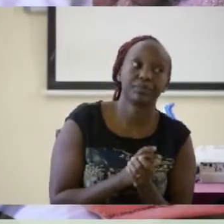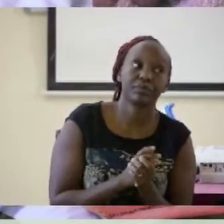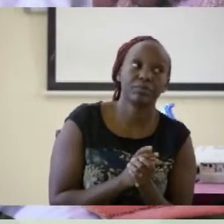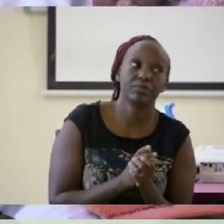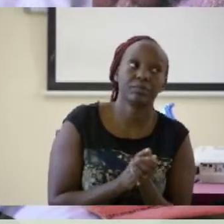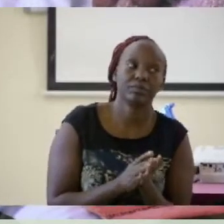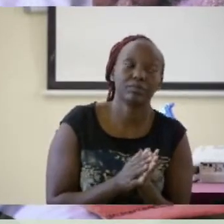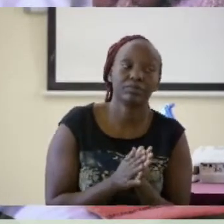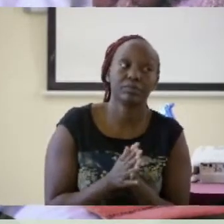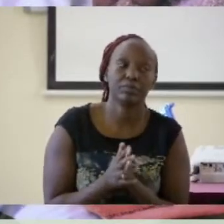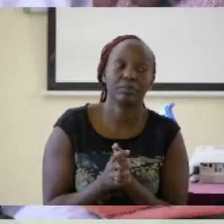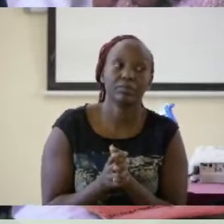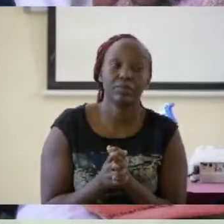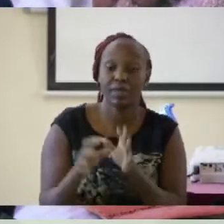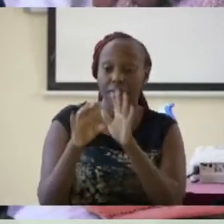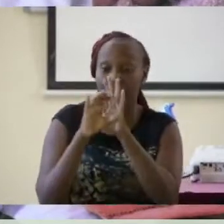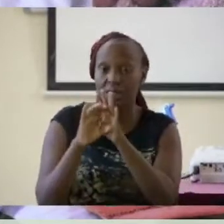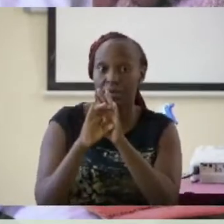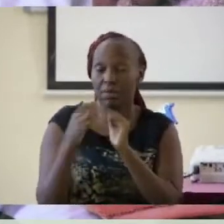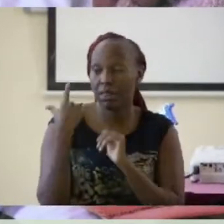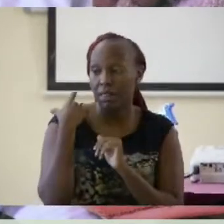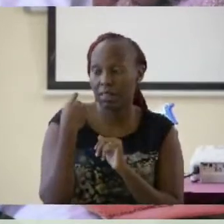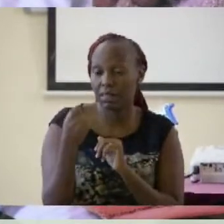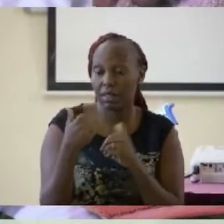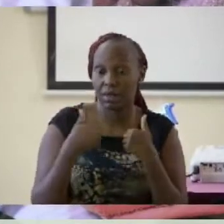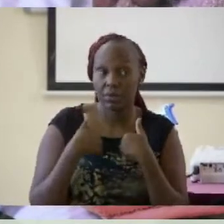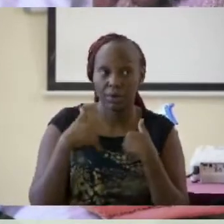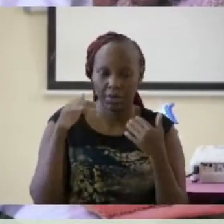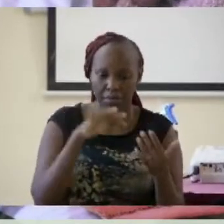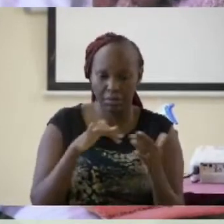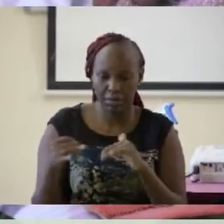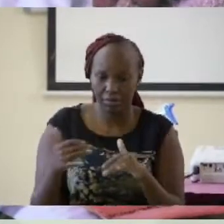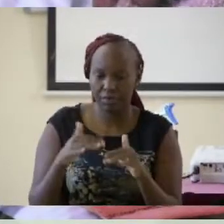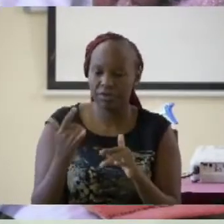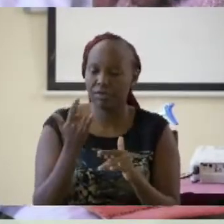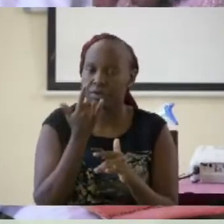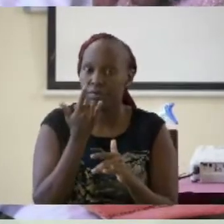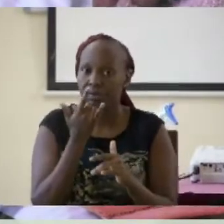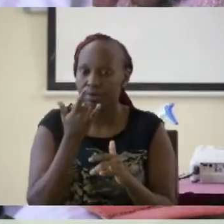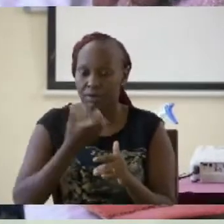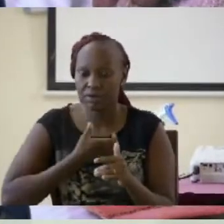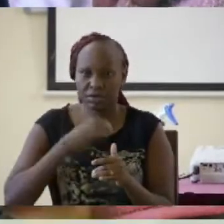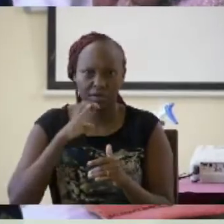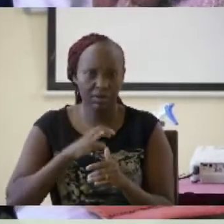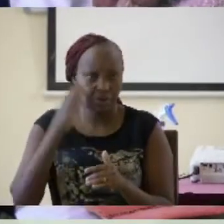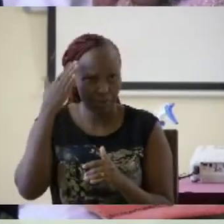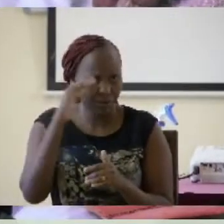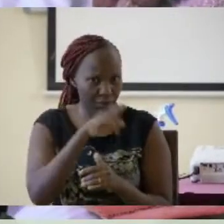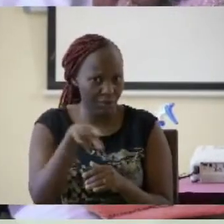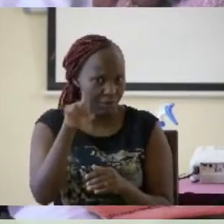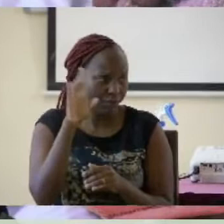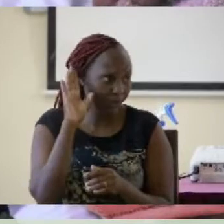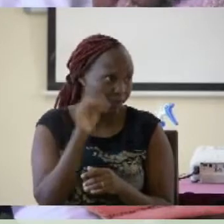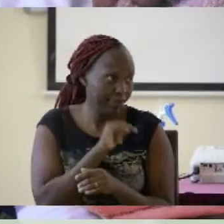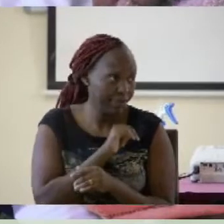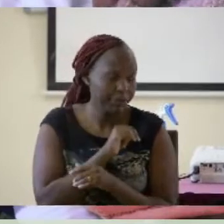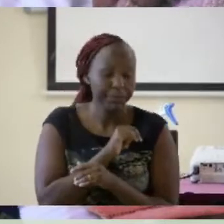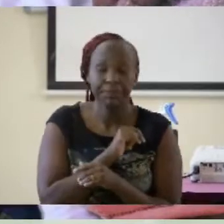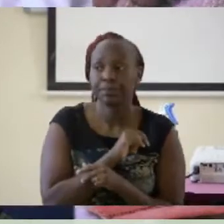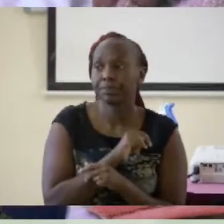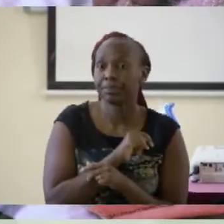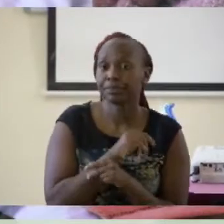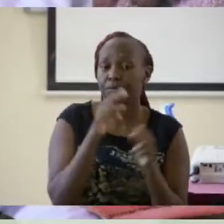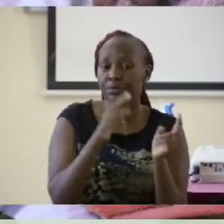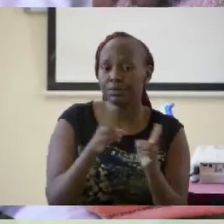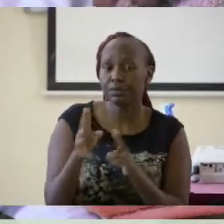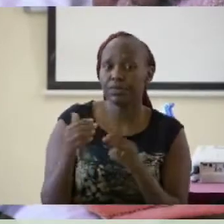So, like for example, we recently had wrangles amongst the Luo Council of Elders. I don't know if you people have heard that. And then we